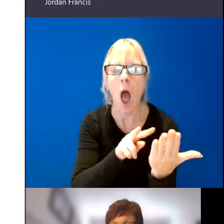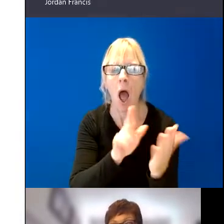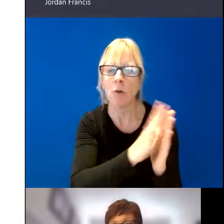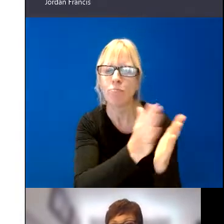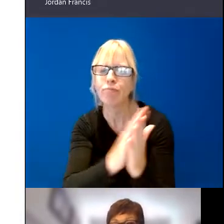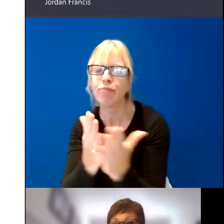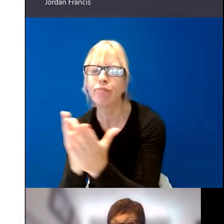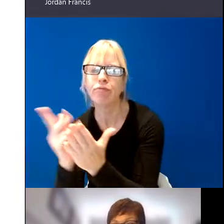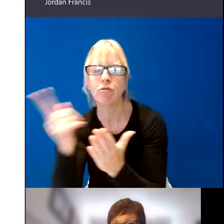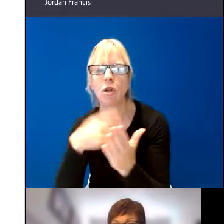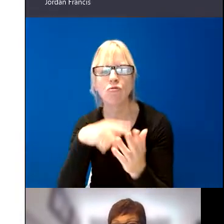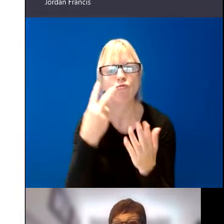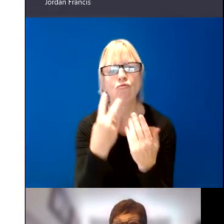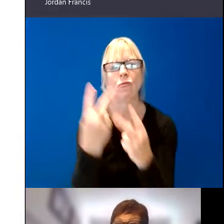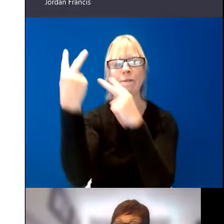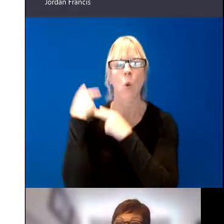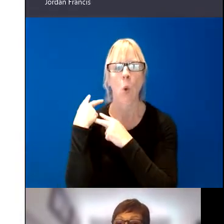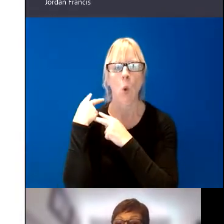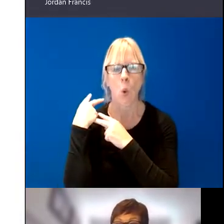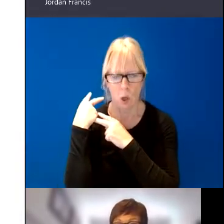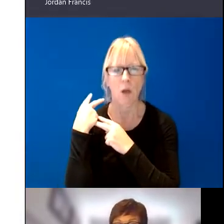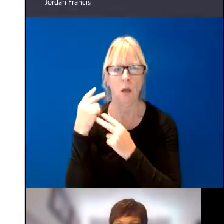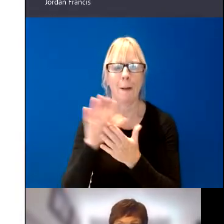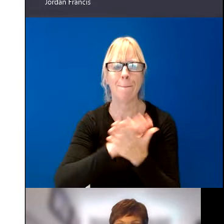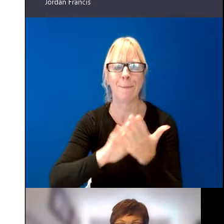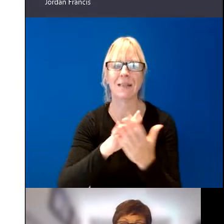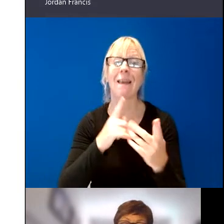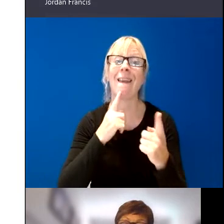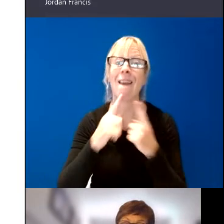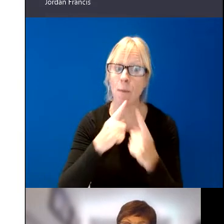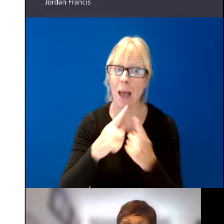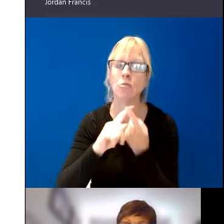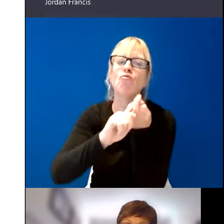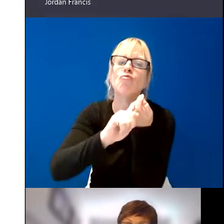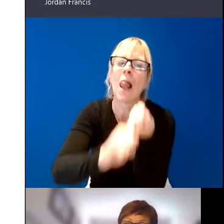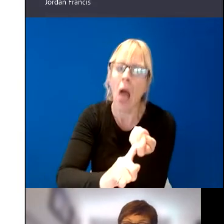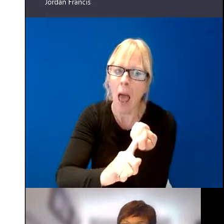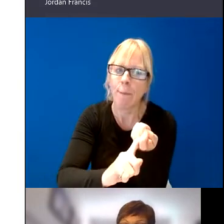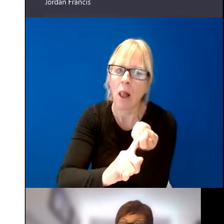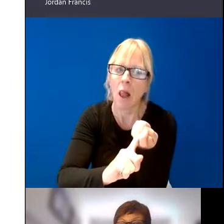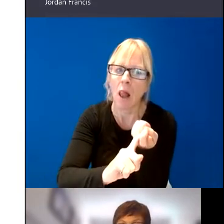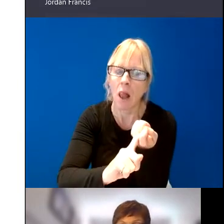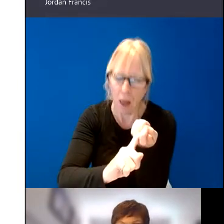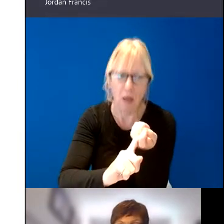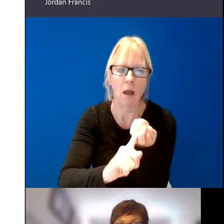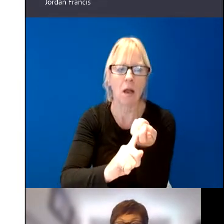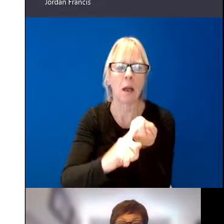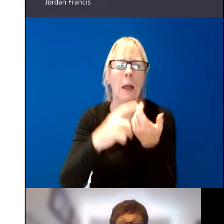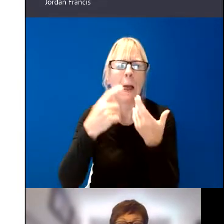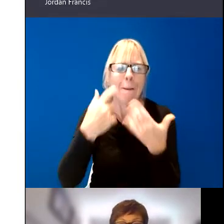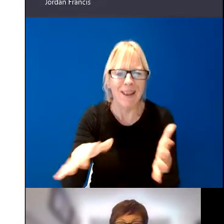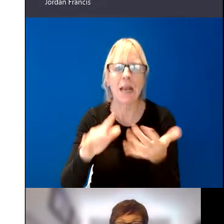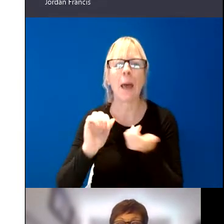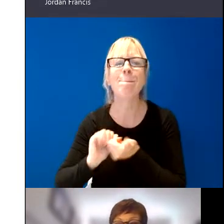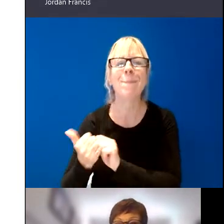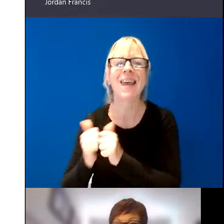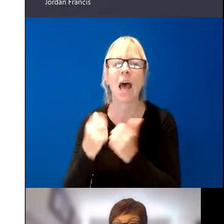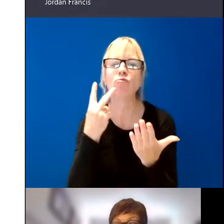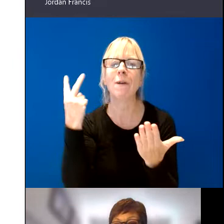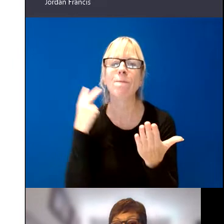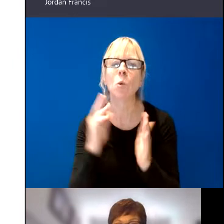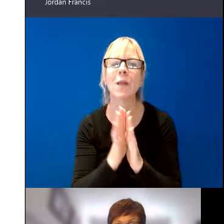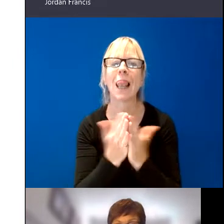of academic resources. So we want the information in the profiles to be reliable information. So we've gone to peer-reviewed literature,